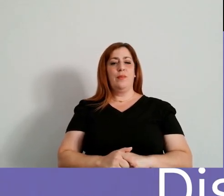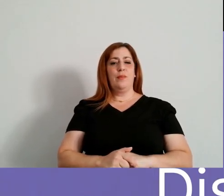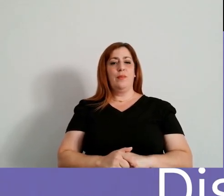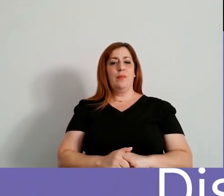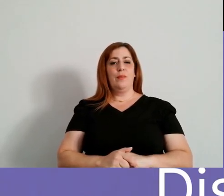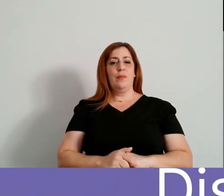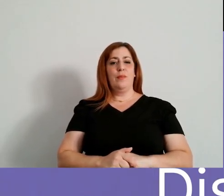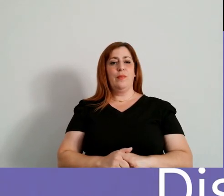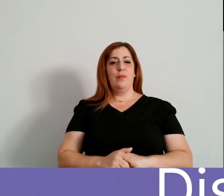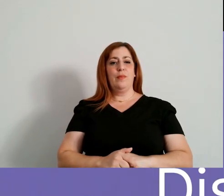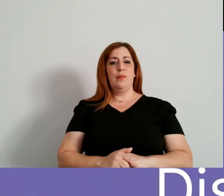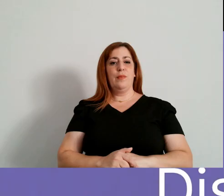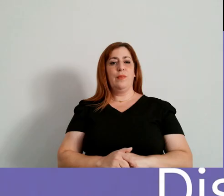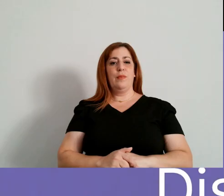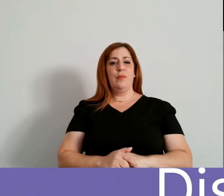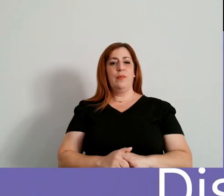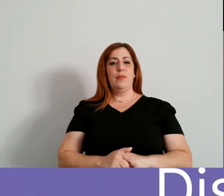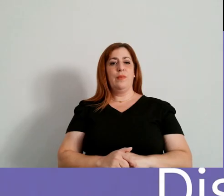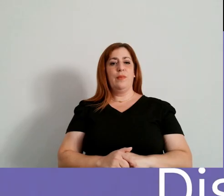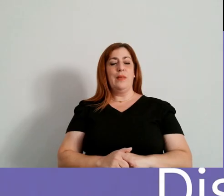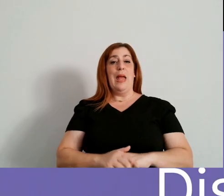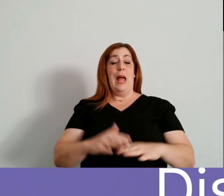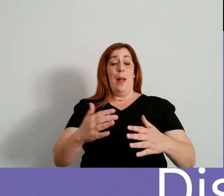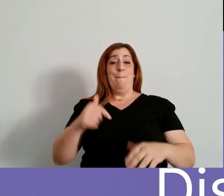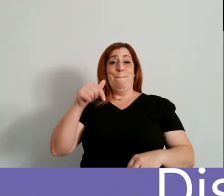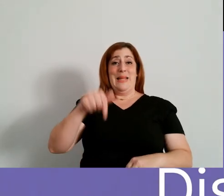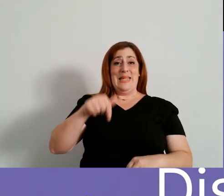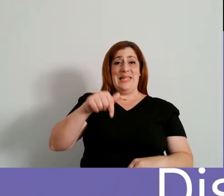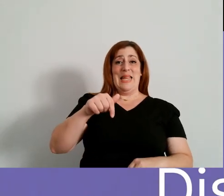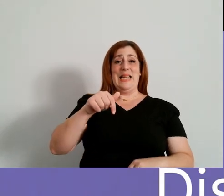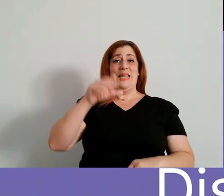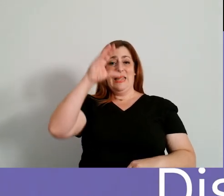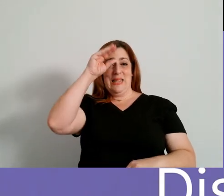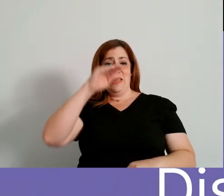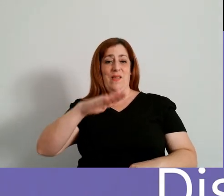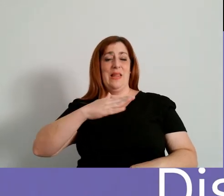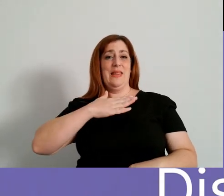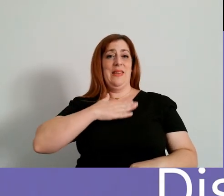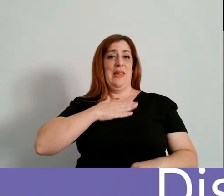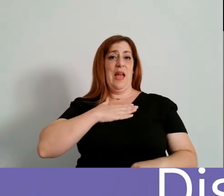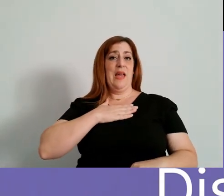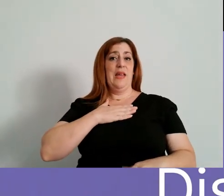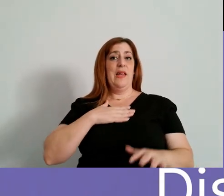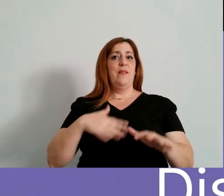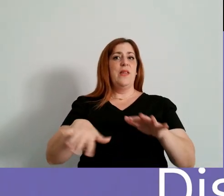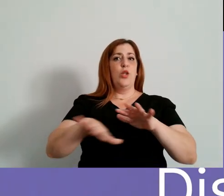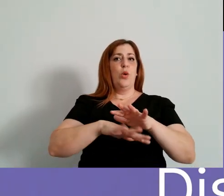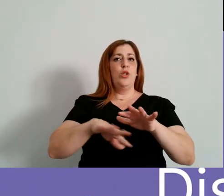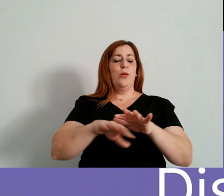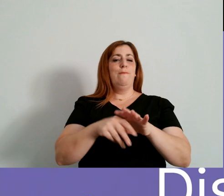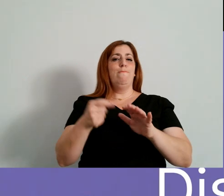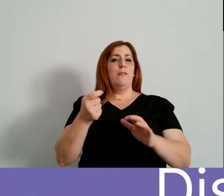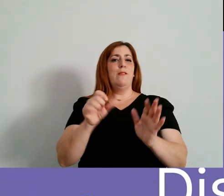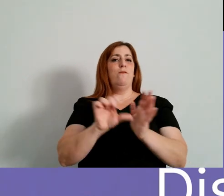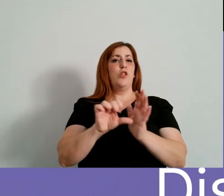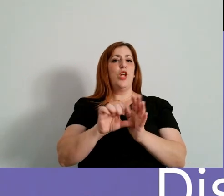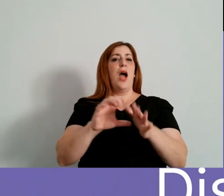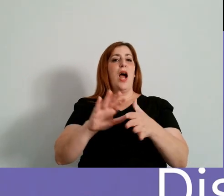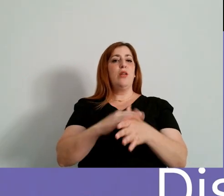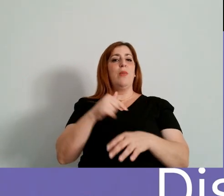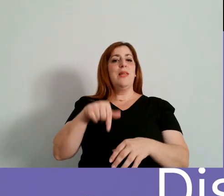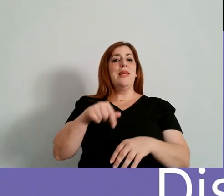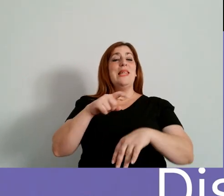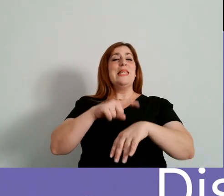situation with the, for example, at the moment, boy puberty period. So and he's